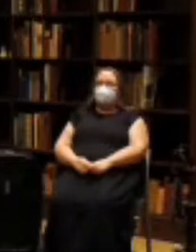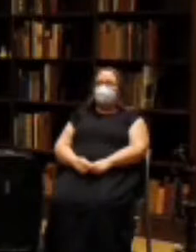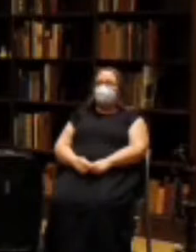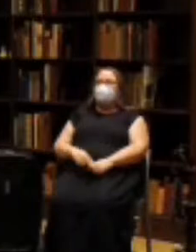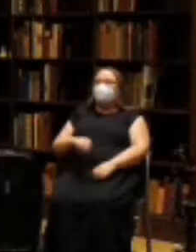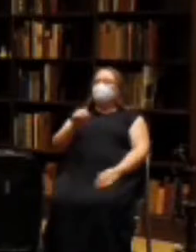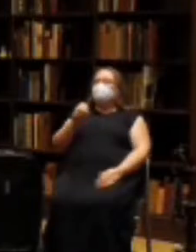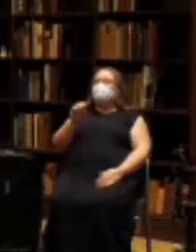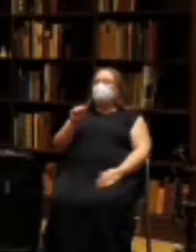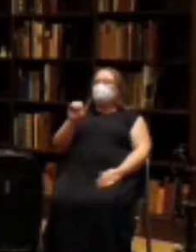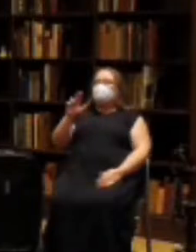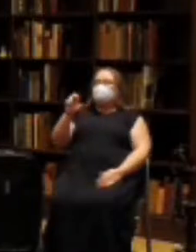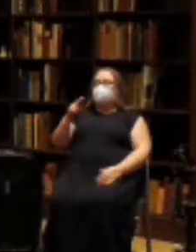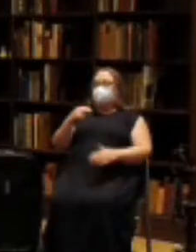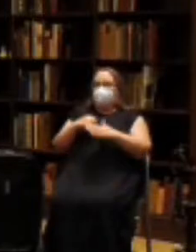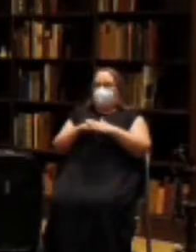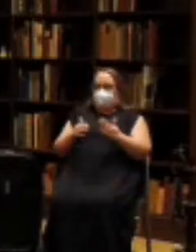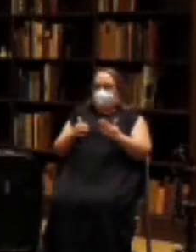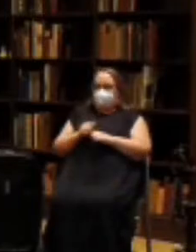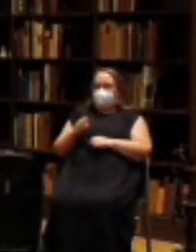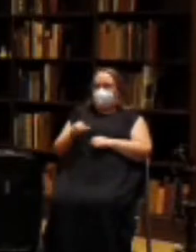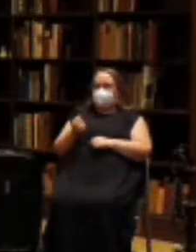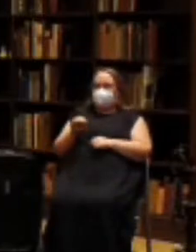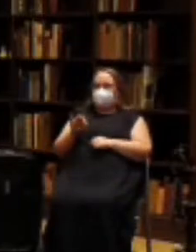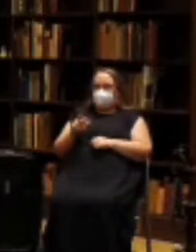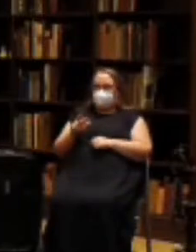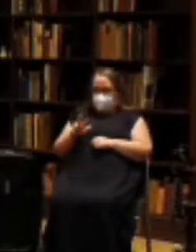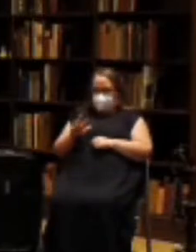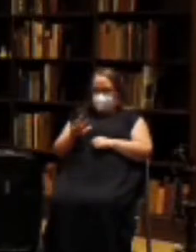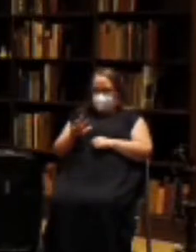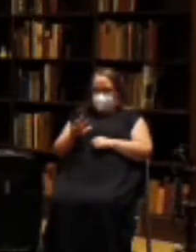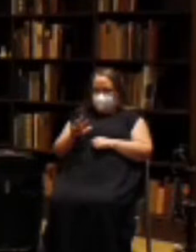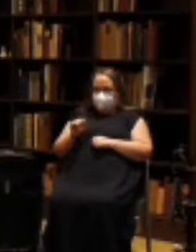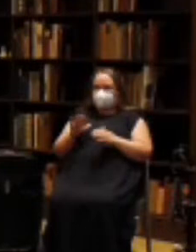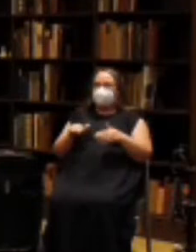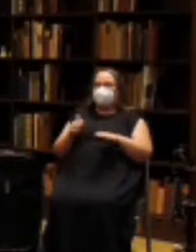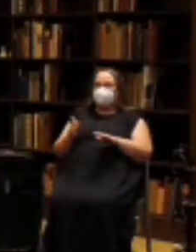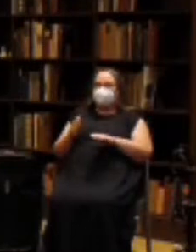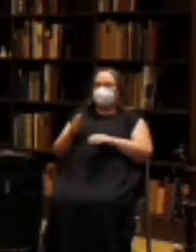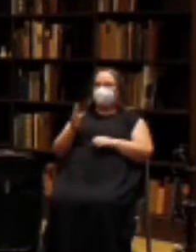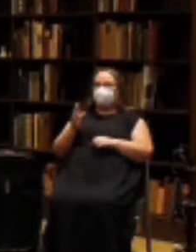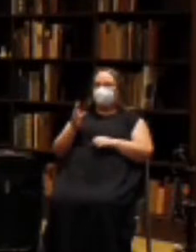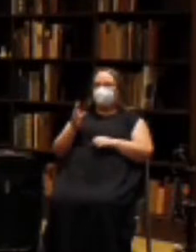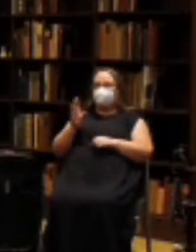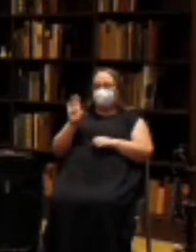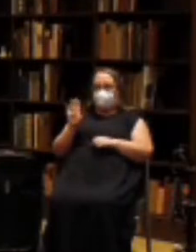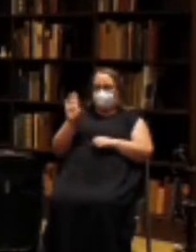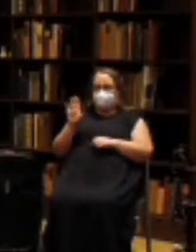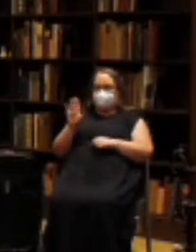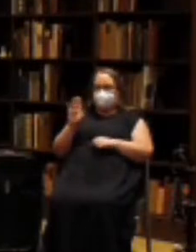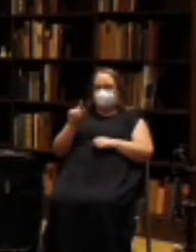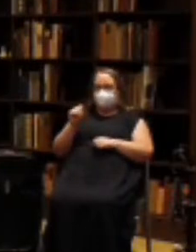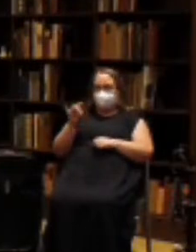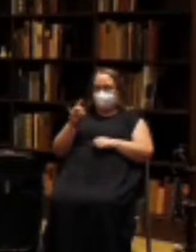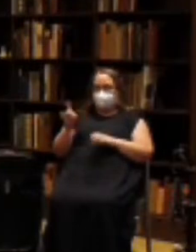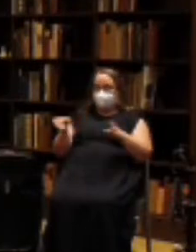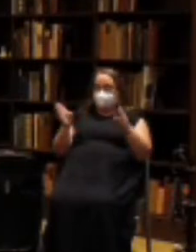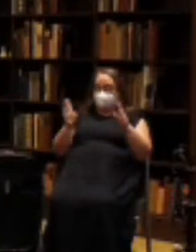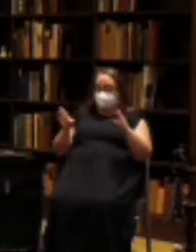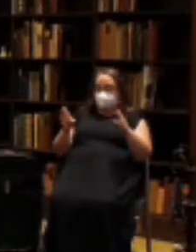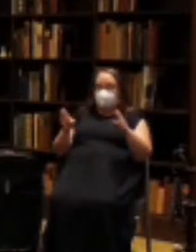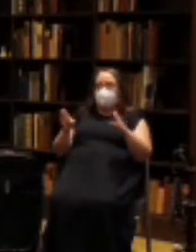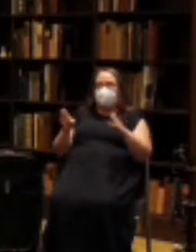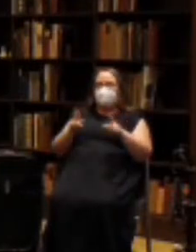Sam Cornish was born in Baltimore in 1935, and he dies in Boston in 2018. In between, he